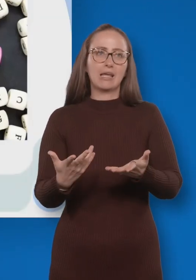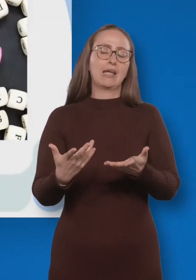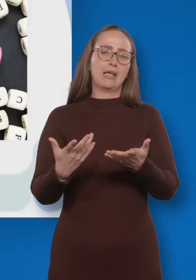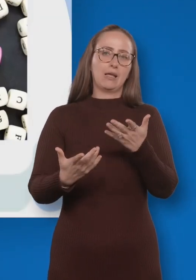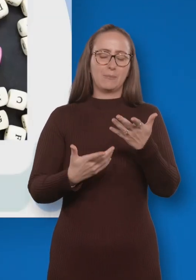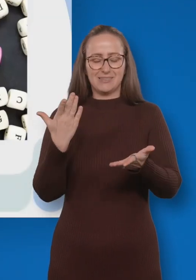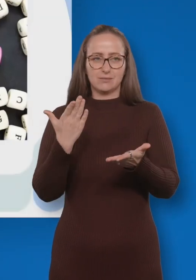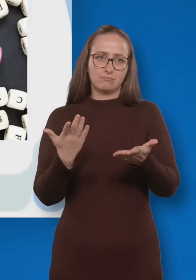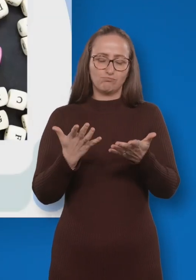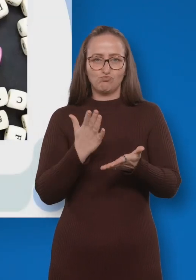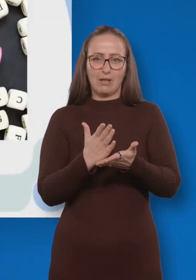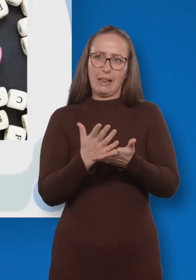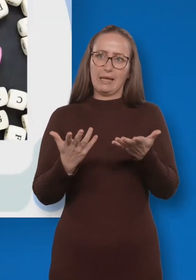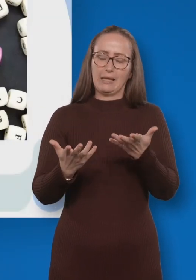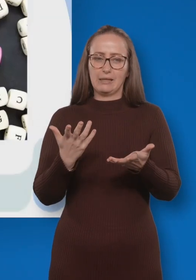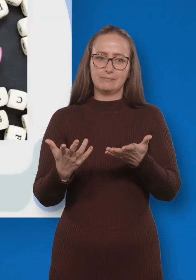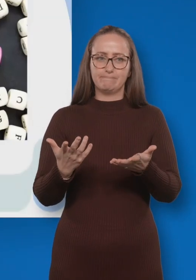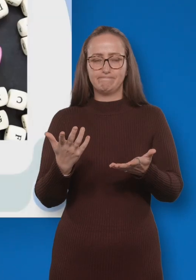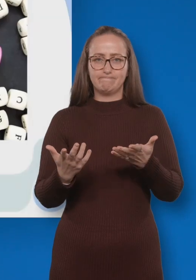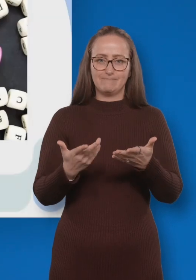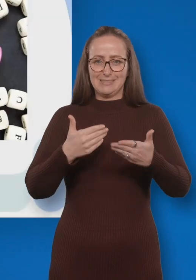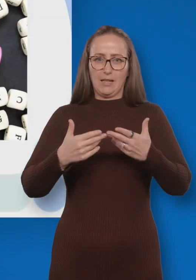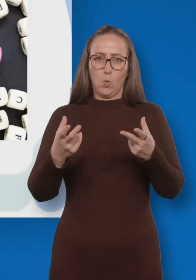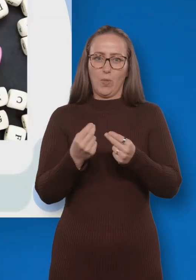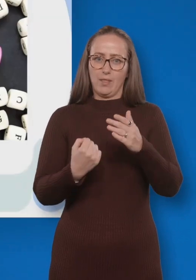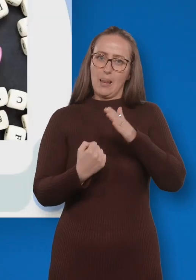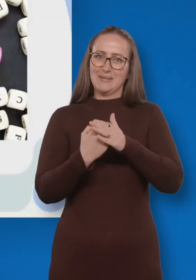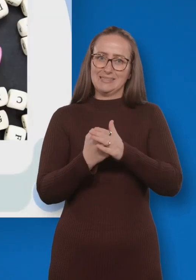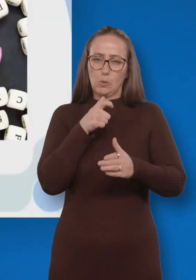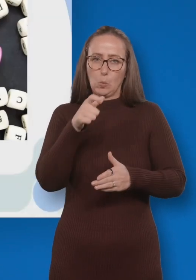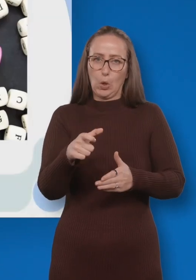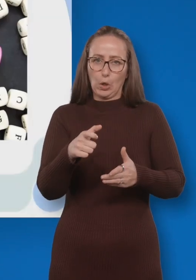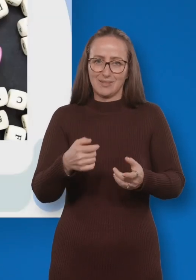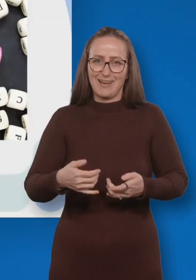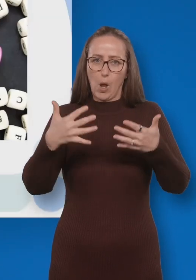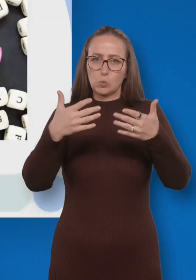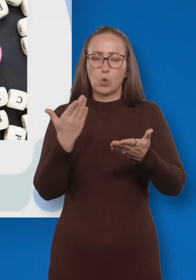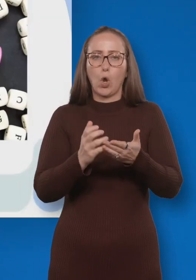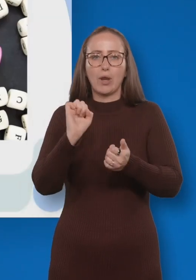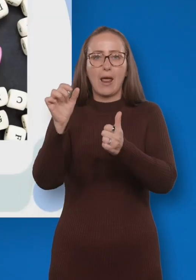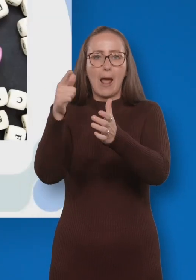thorough, but dealing with a limited word count on an application.